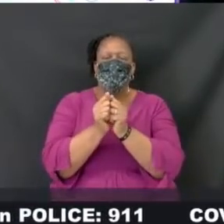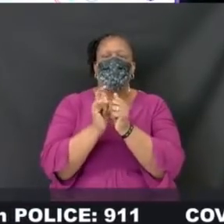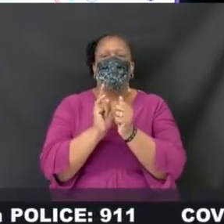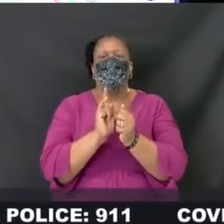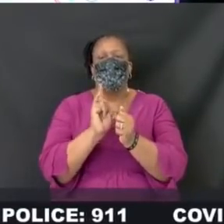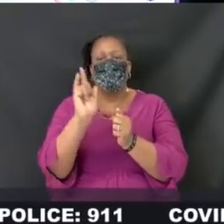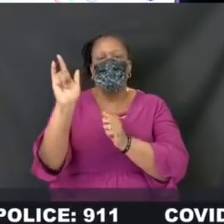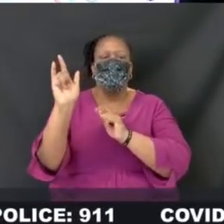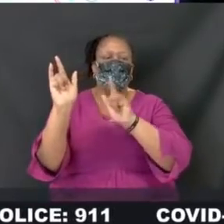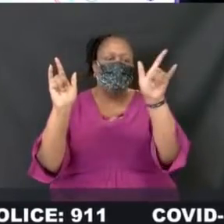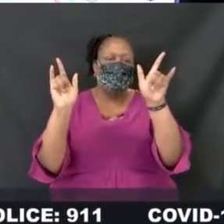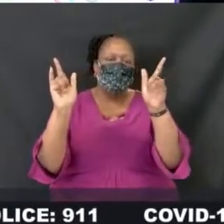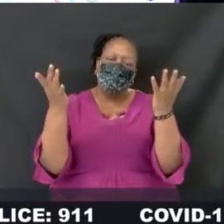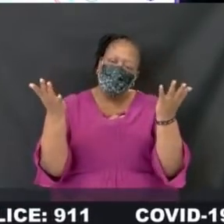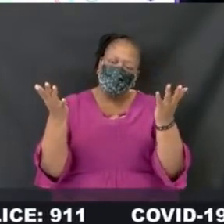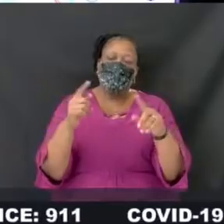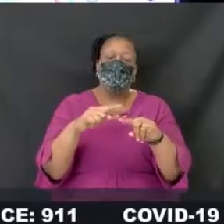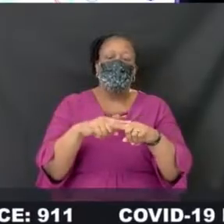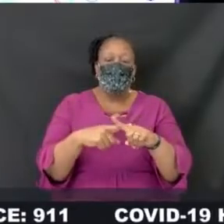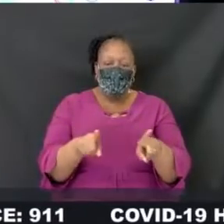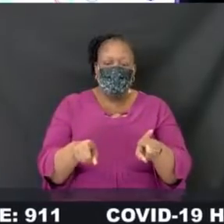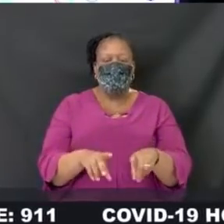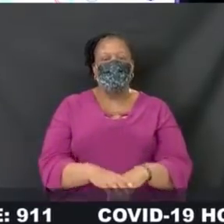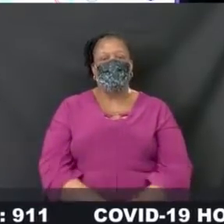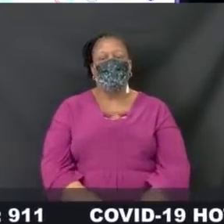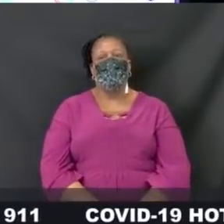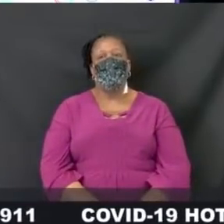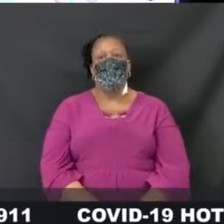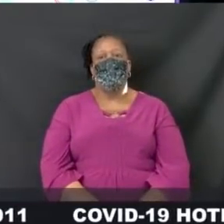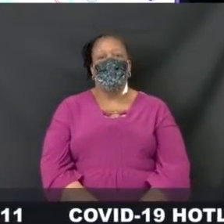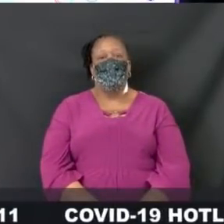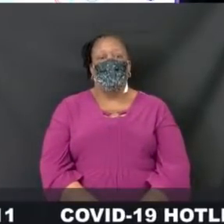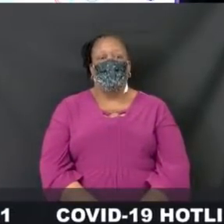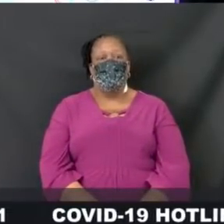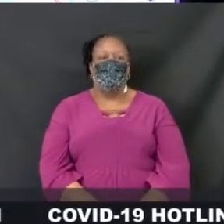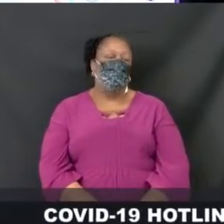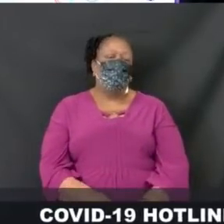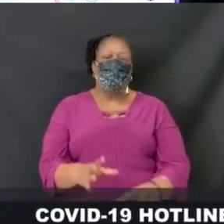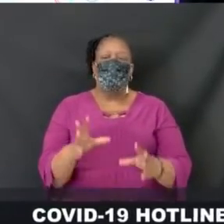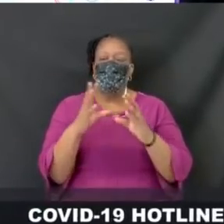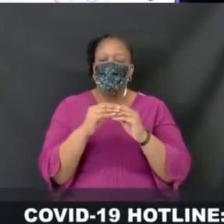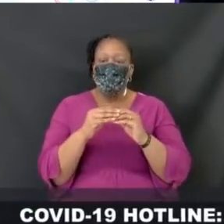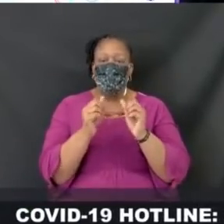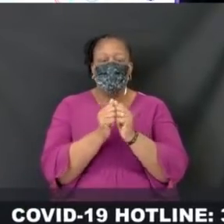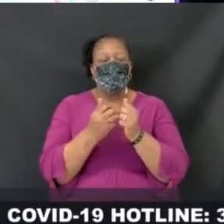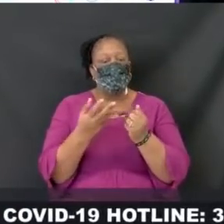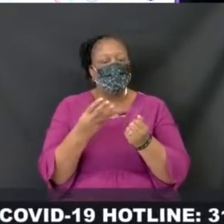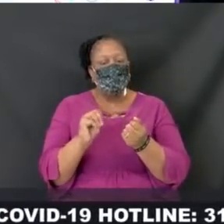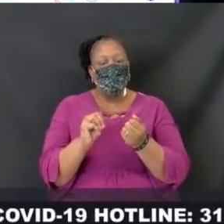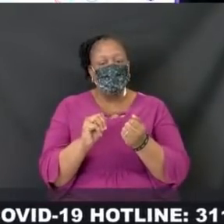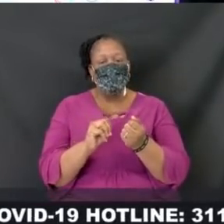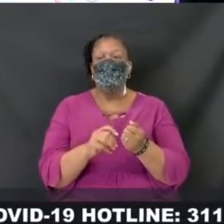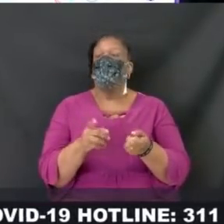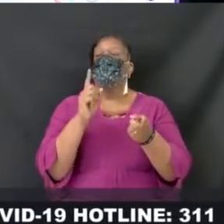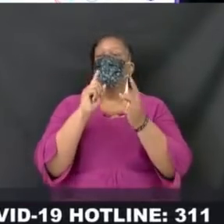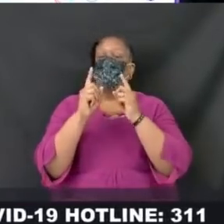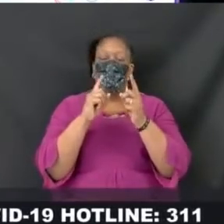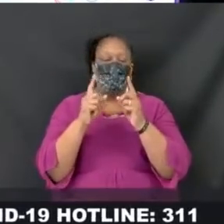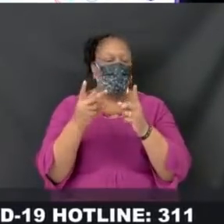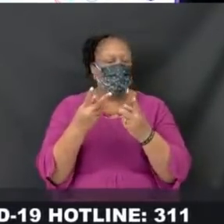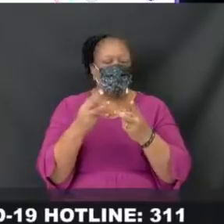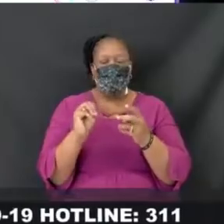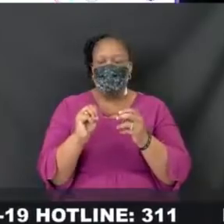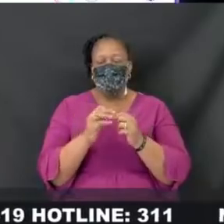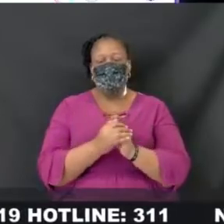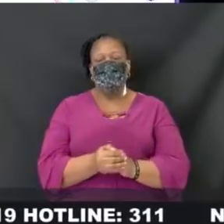get. We have had meetings with the airlines, we have reached out to them. However, we are still having challenges. And